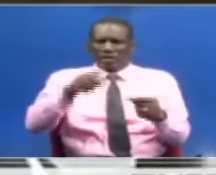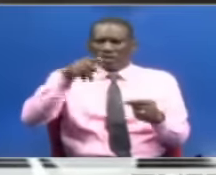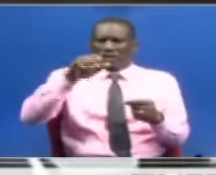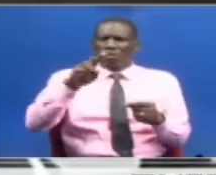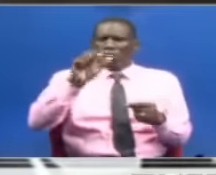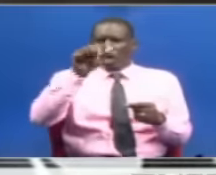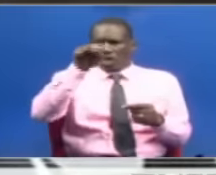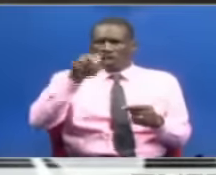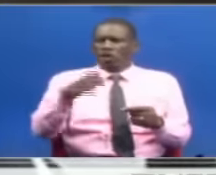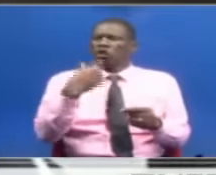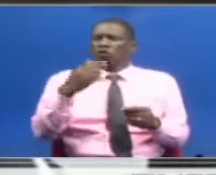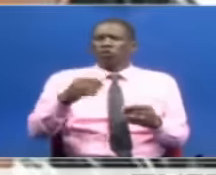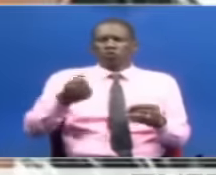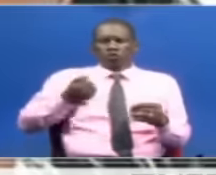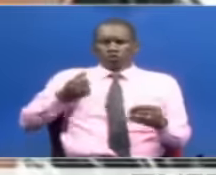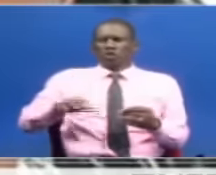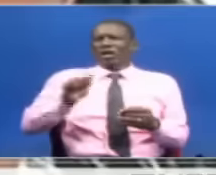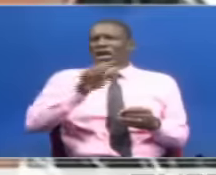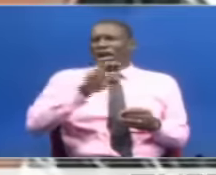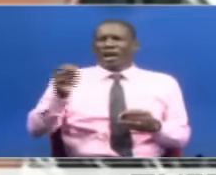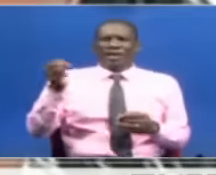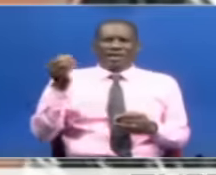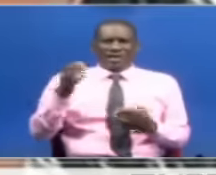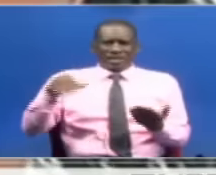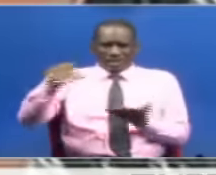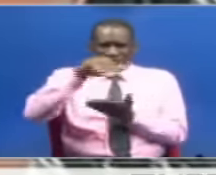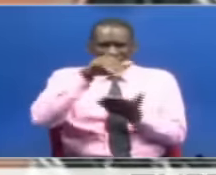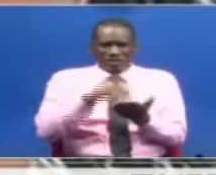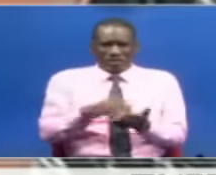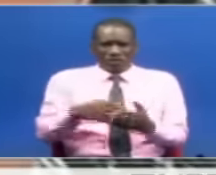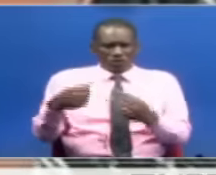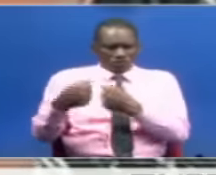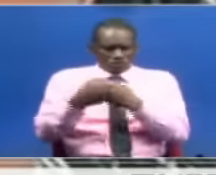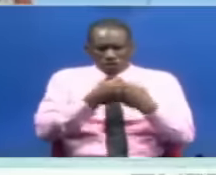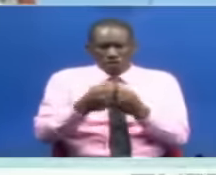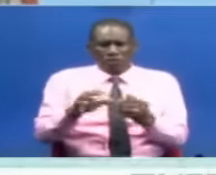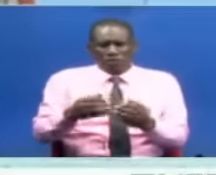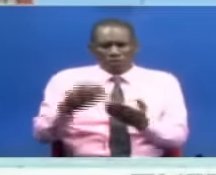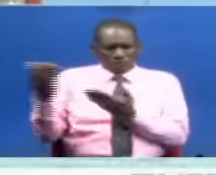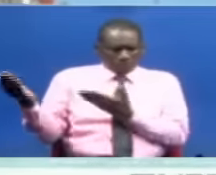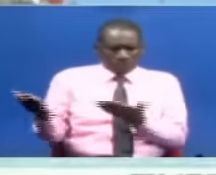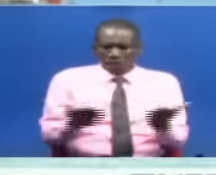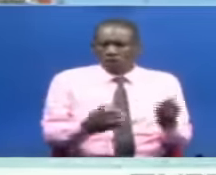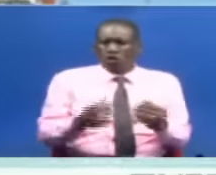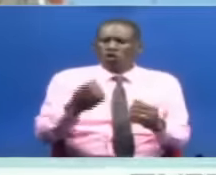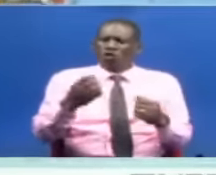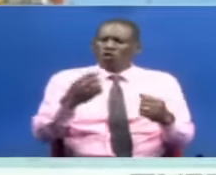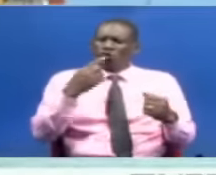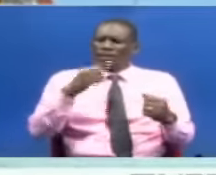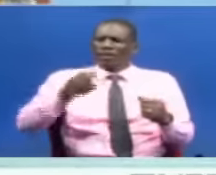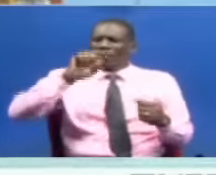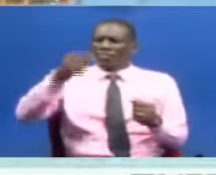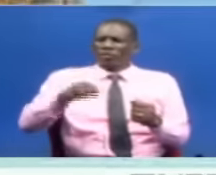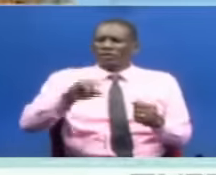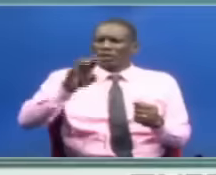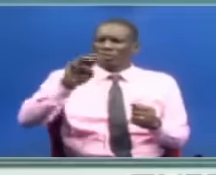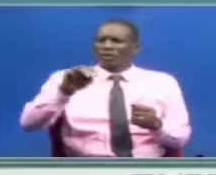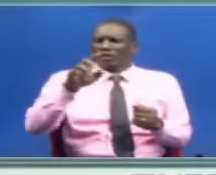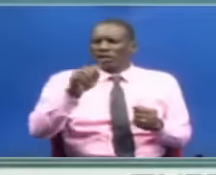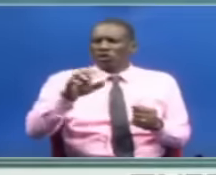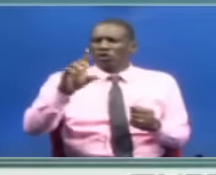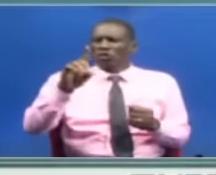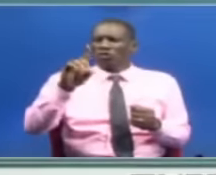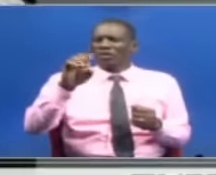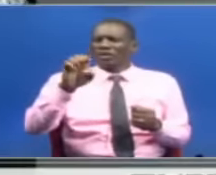daughter, Njeri Njoroge, is at the center of a tussle over the importation of 100,000 metric tons of diesel